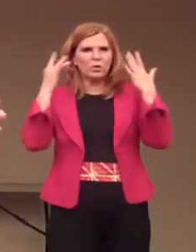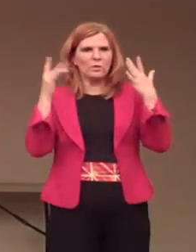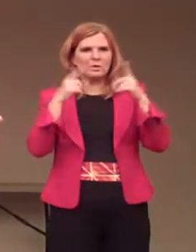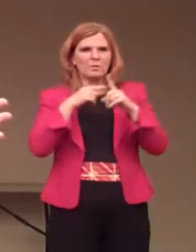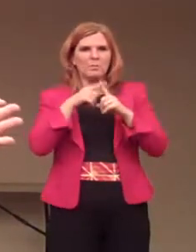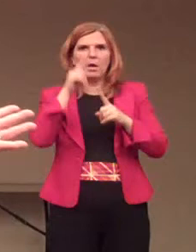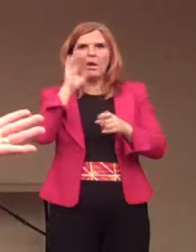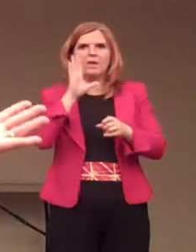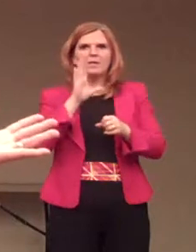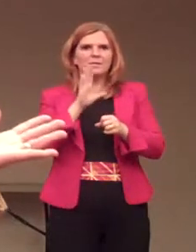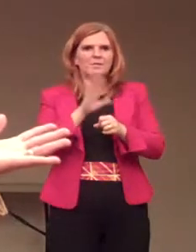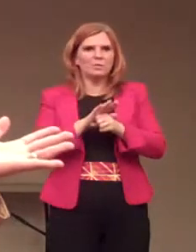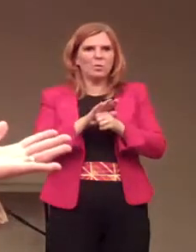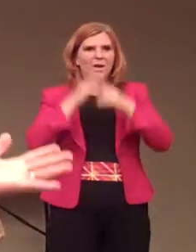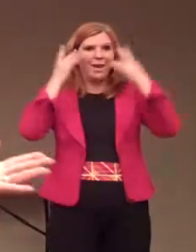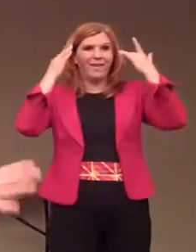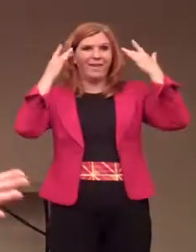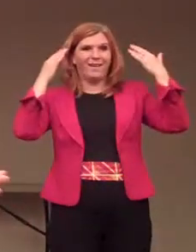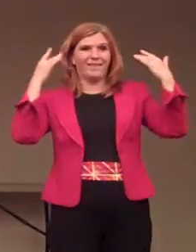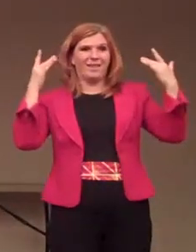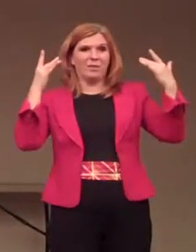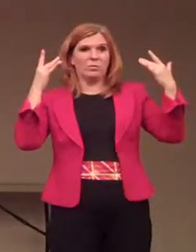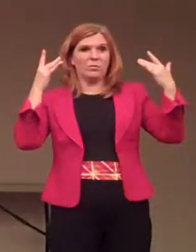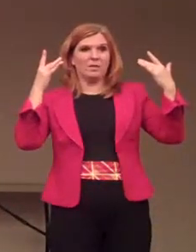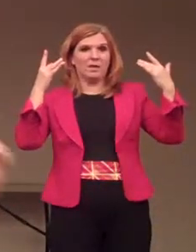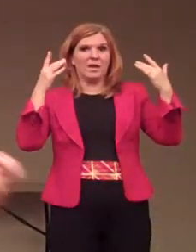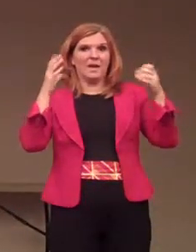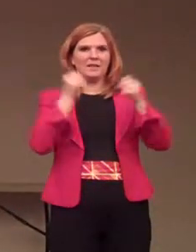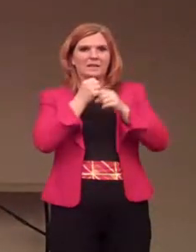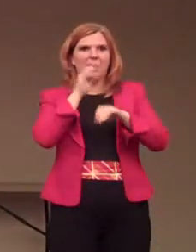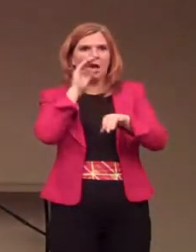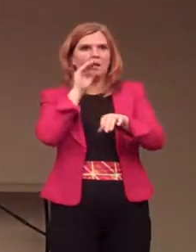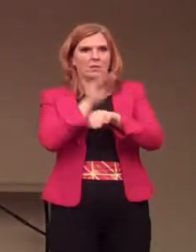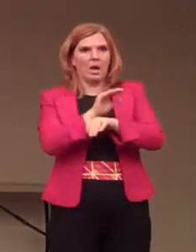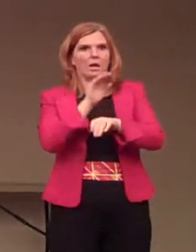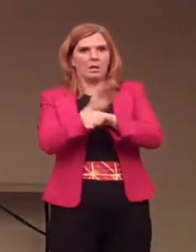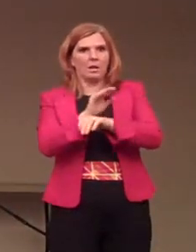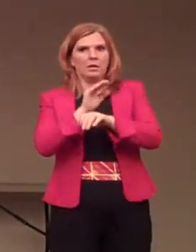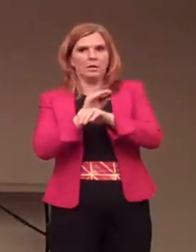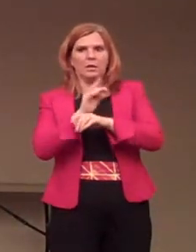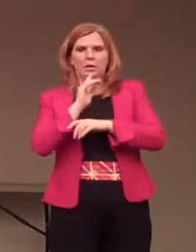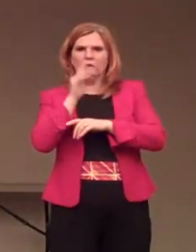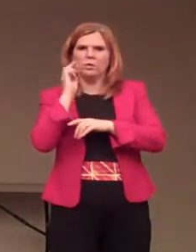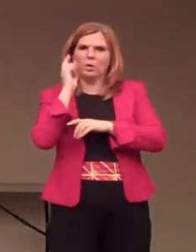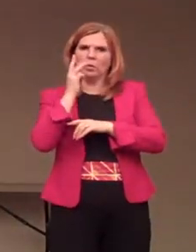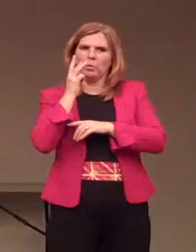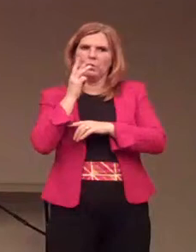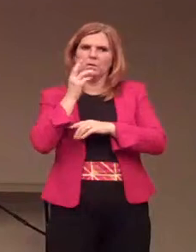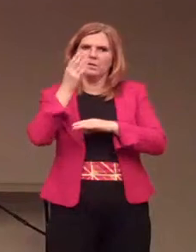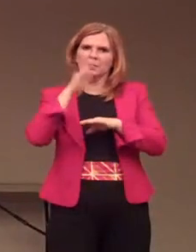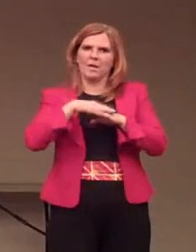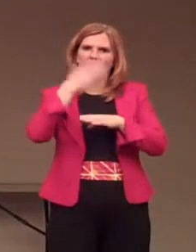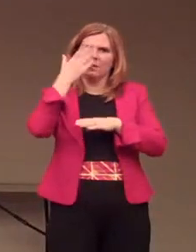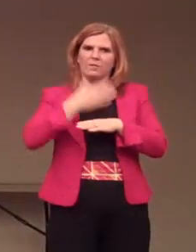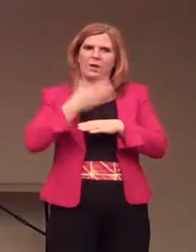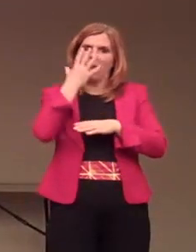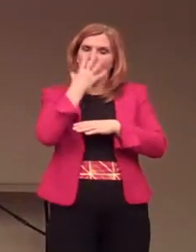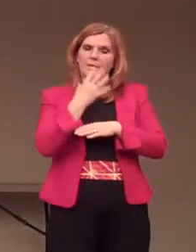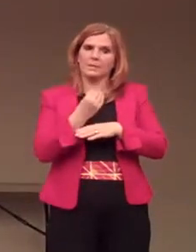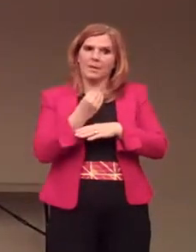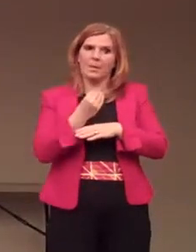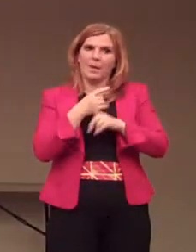I swore grew louder as the night grew older. Surely whaling is on the rim of the frontier. I